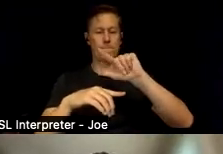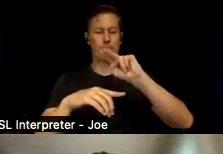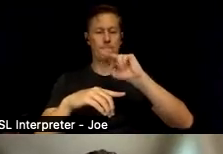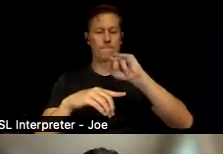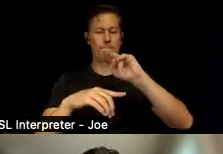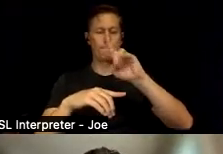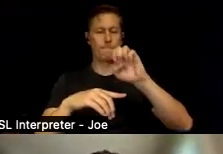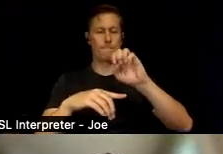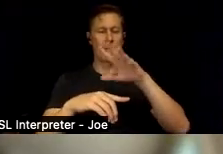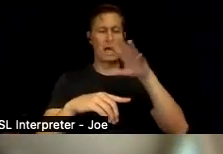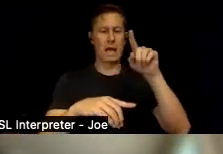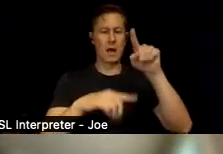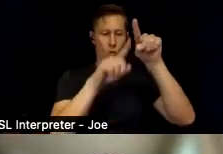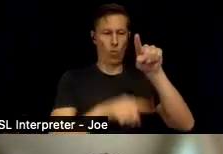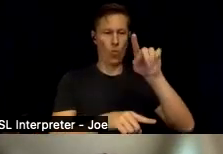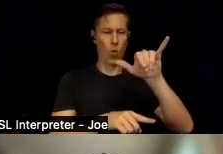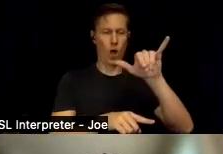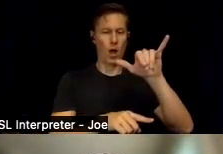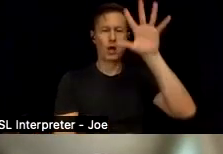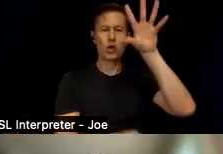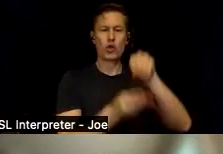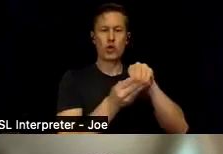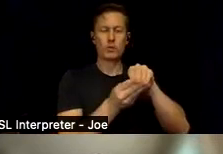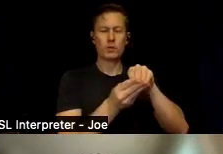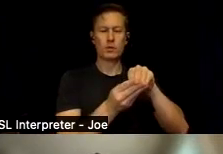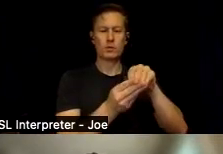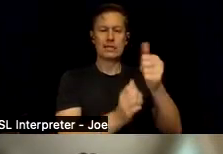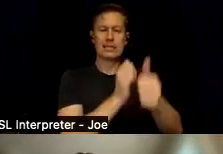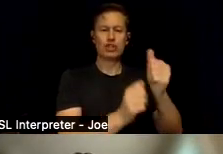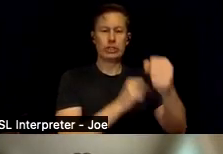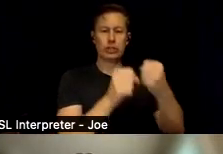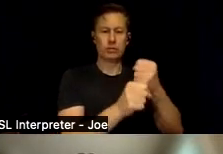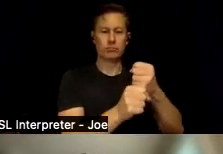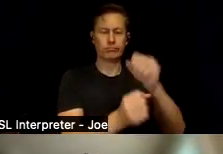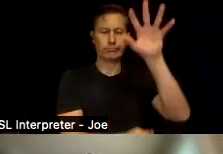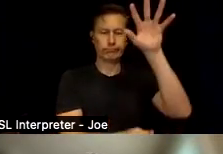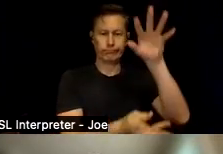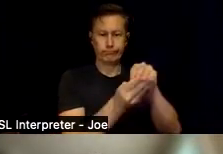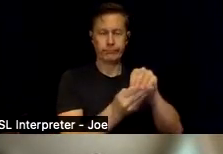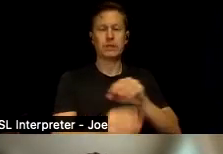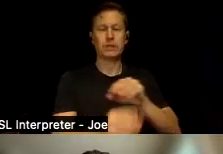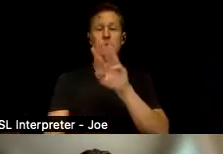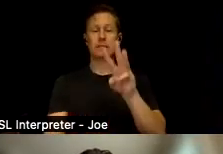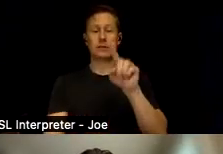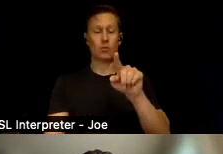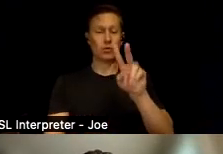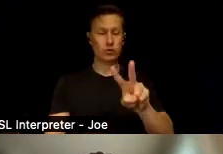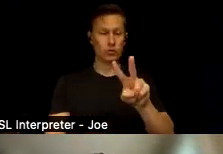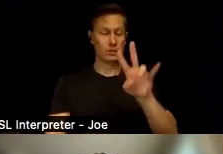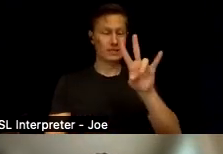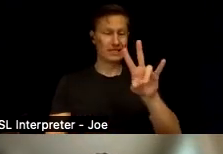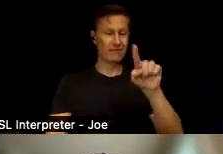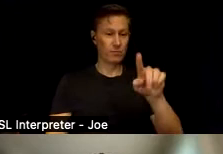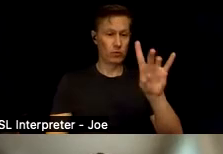rate per year. So note that between magnitude 6.2 and 7.2, there's a bump